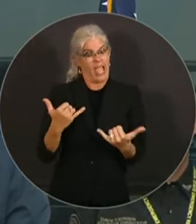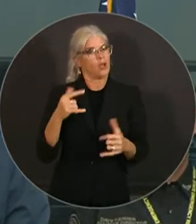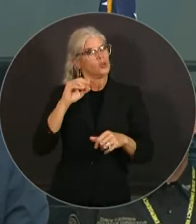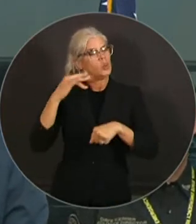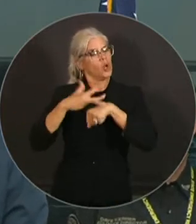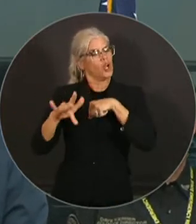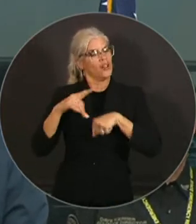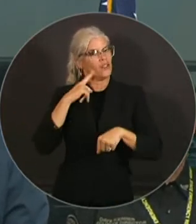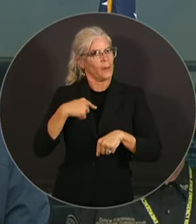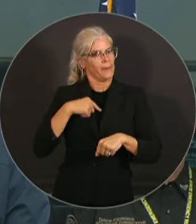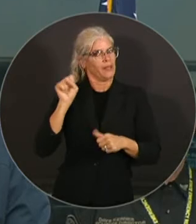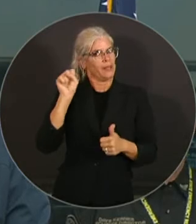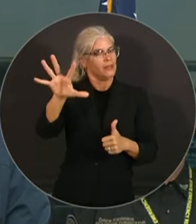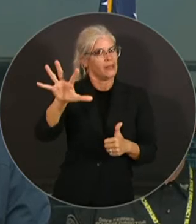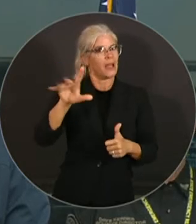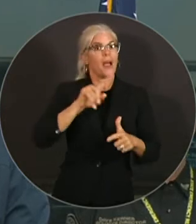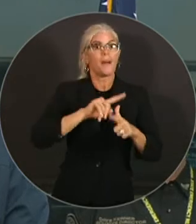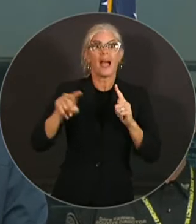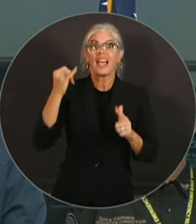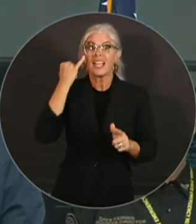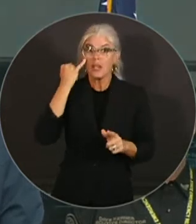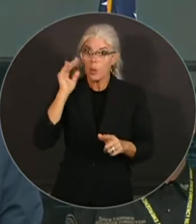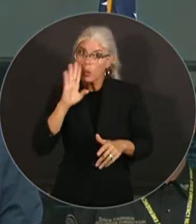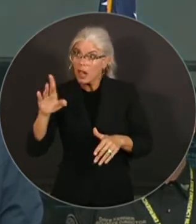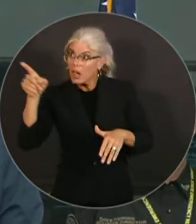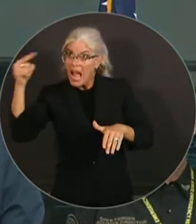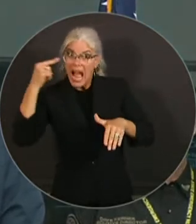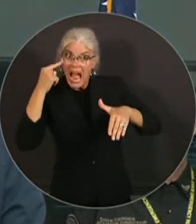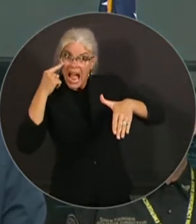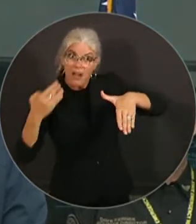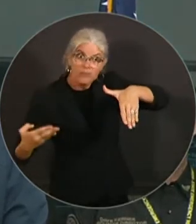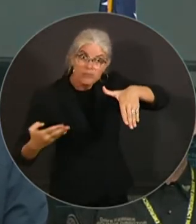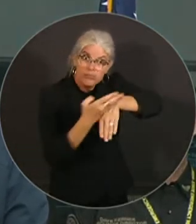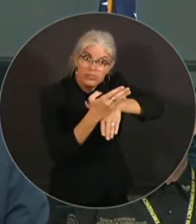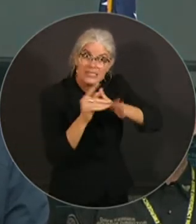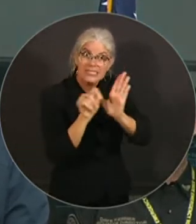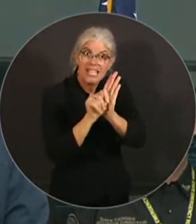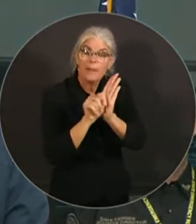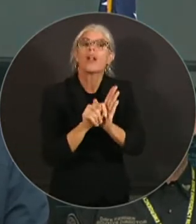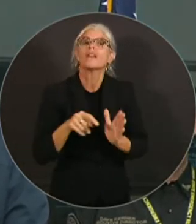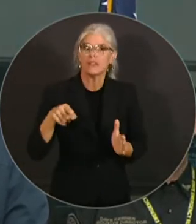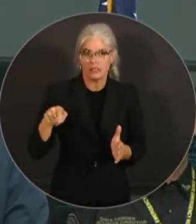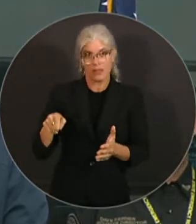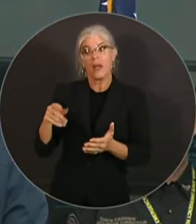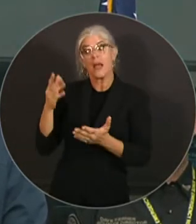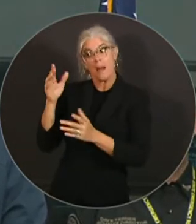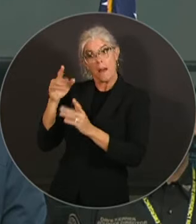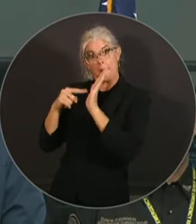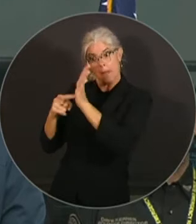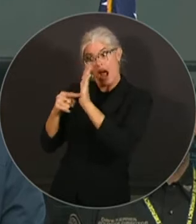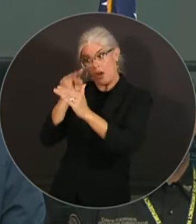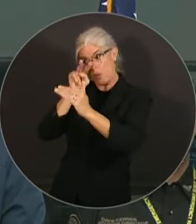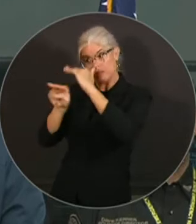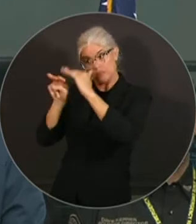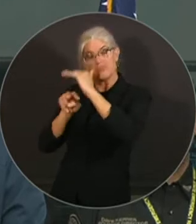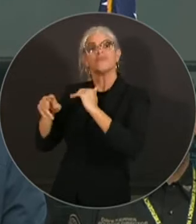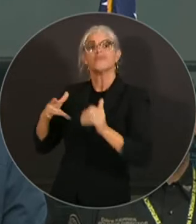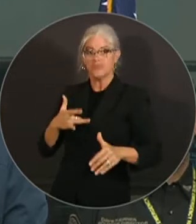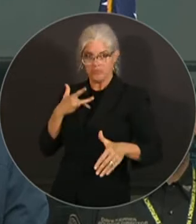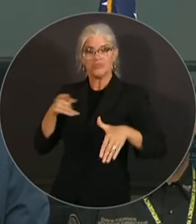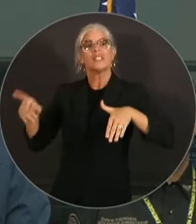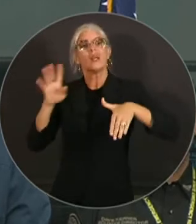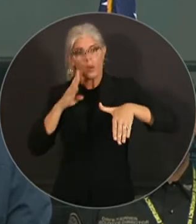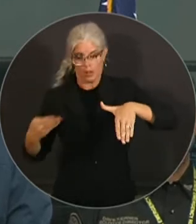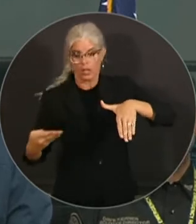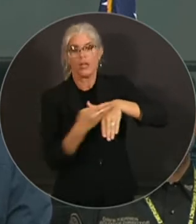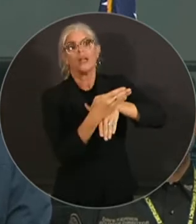definitely going to go in and hit Tampa Bay. Clearly, there are models that suggest that it will. Obviously, we are proceeding and